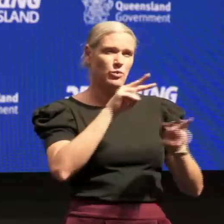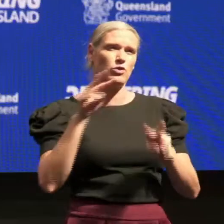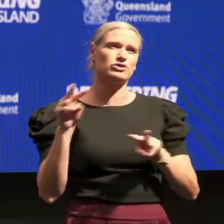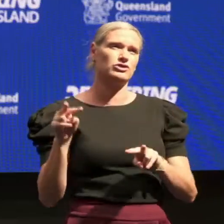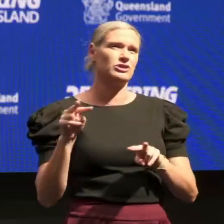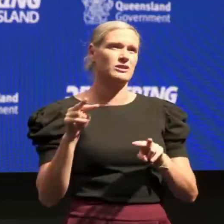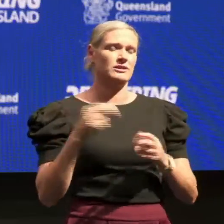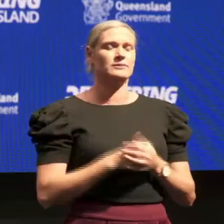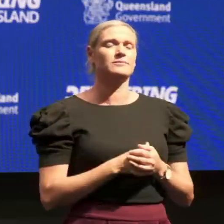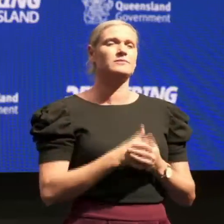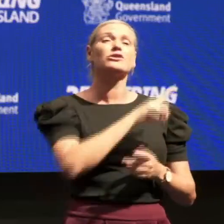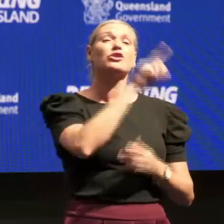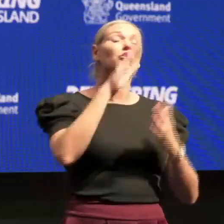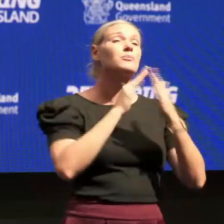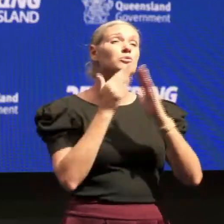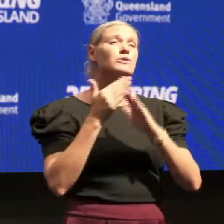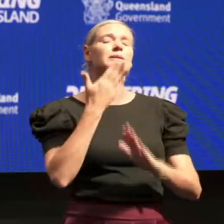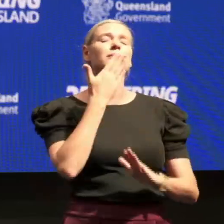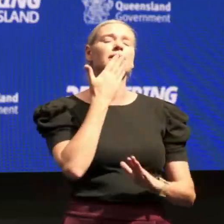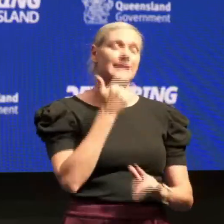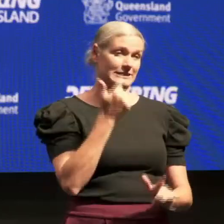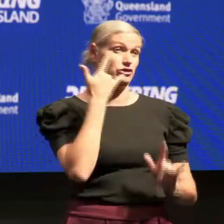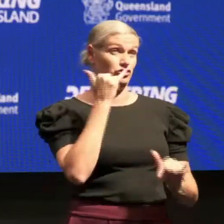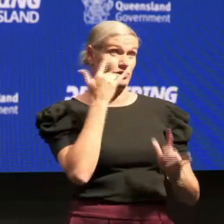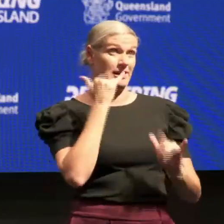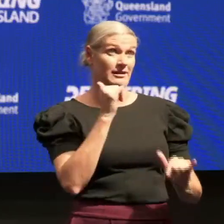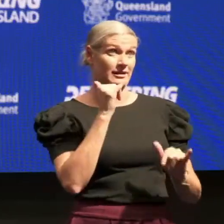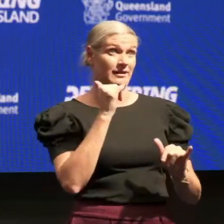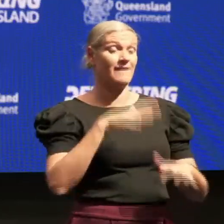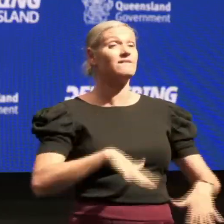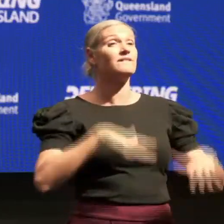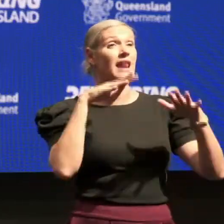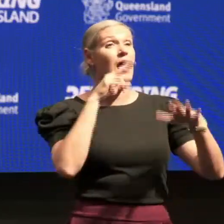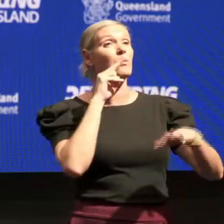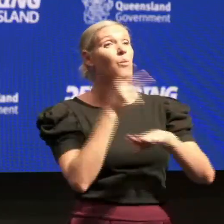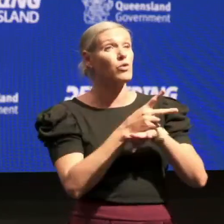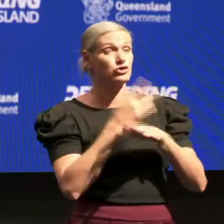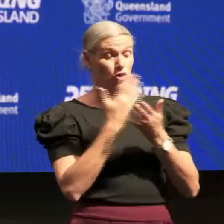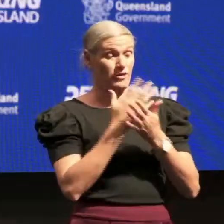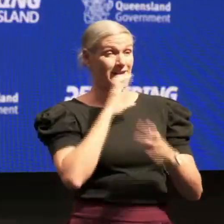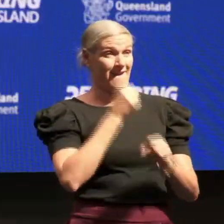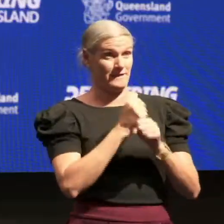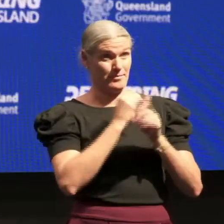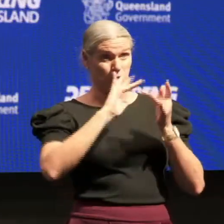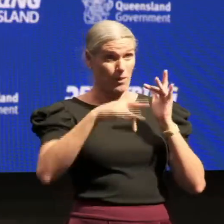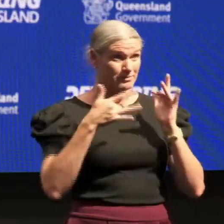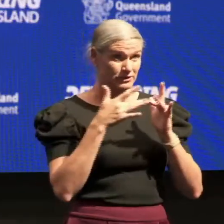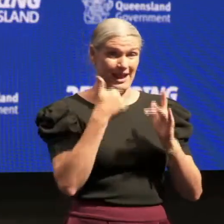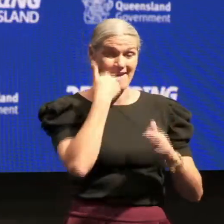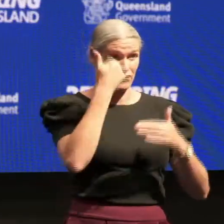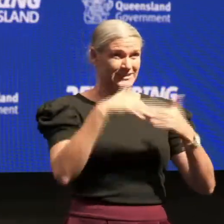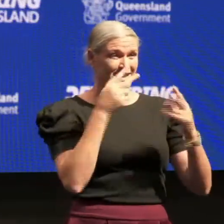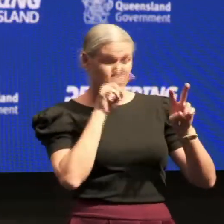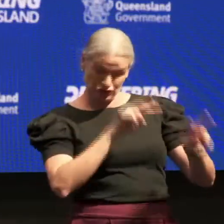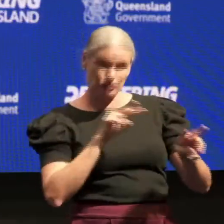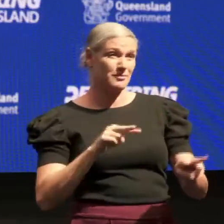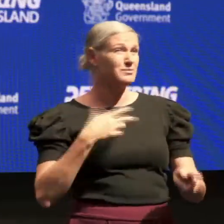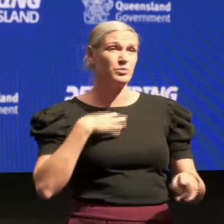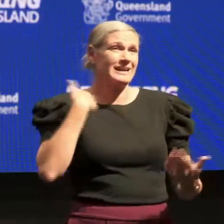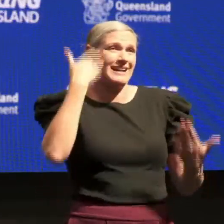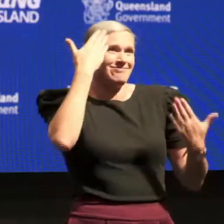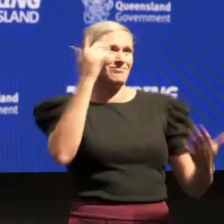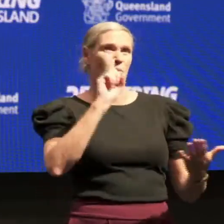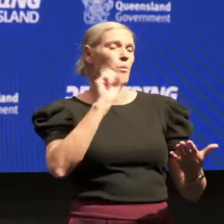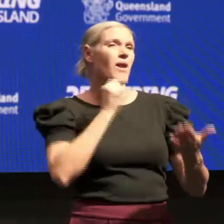urge communities to remain up to date on the flood watch messaging that's coming out daily. We have